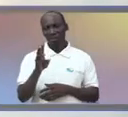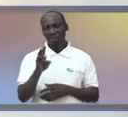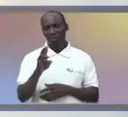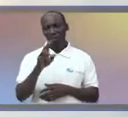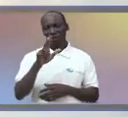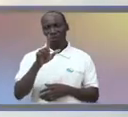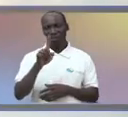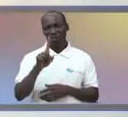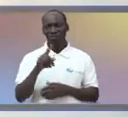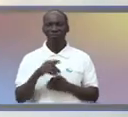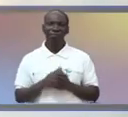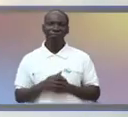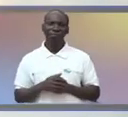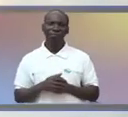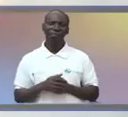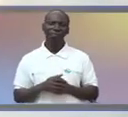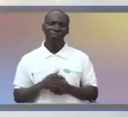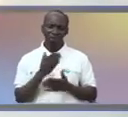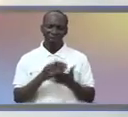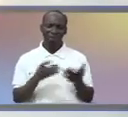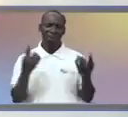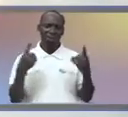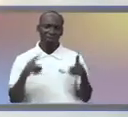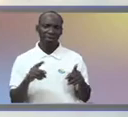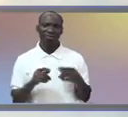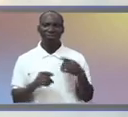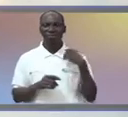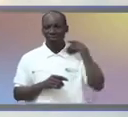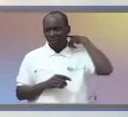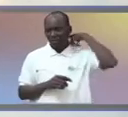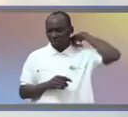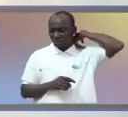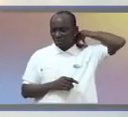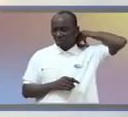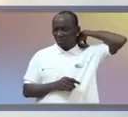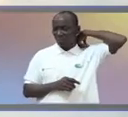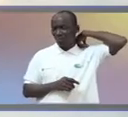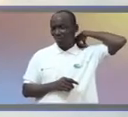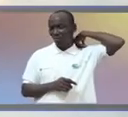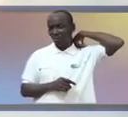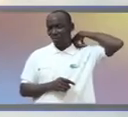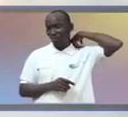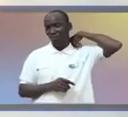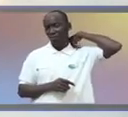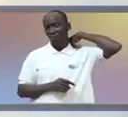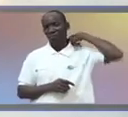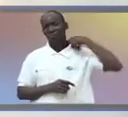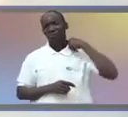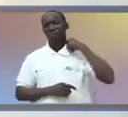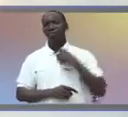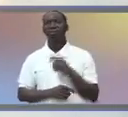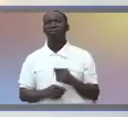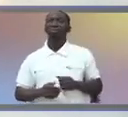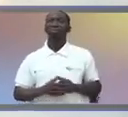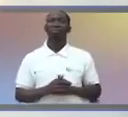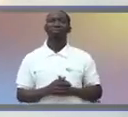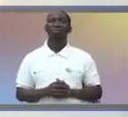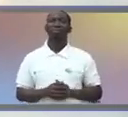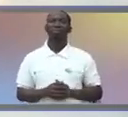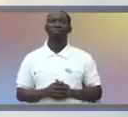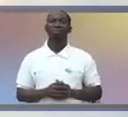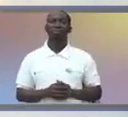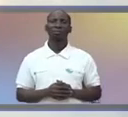bi si wɔ hɔ in acts chapter 8 reading from verse 26 through 38 there is a